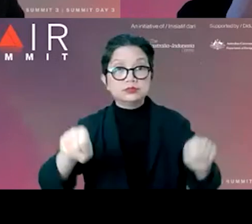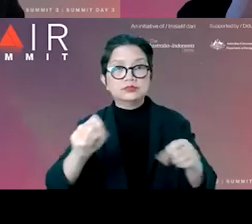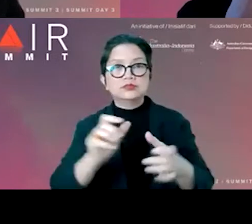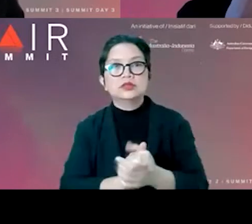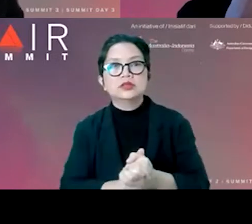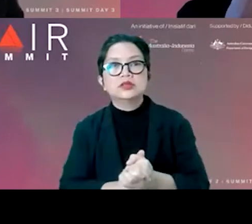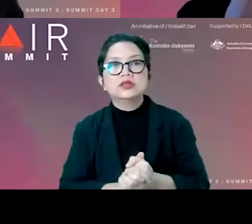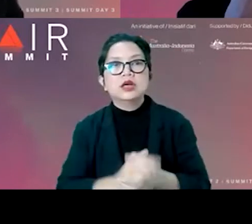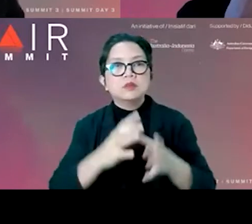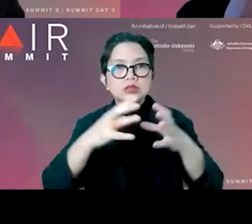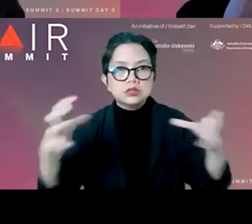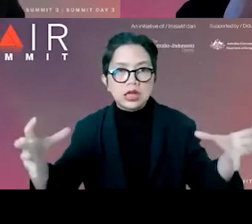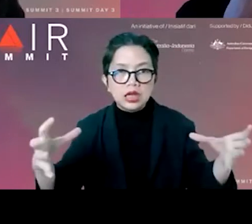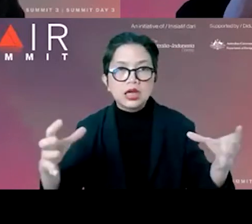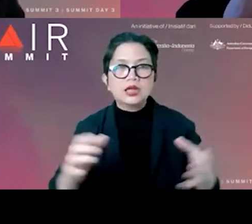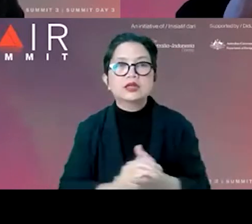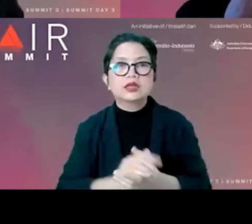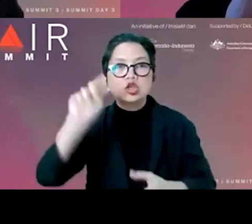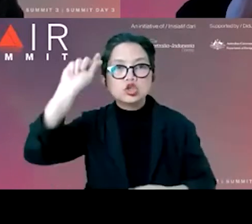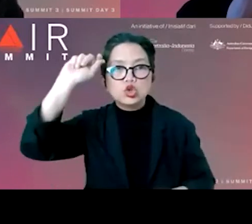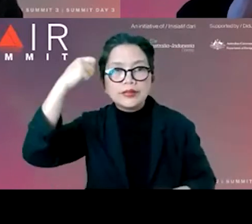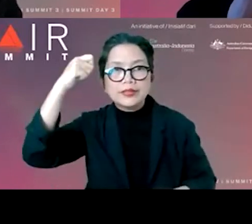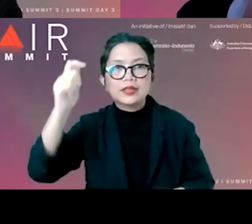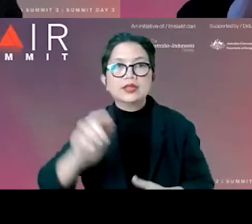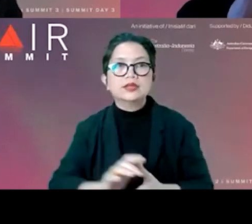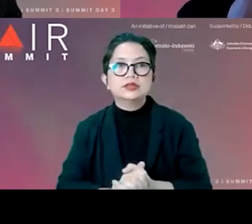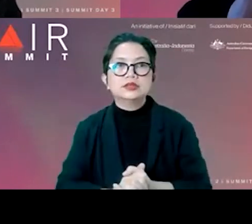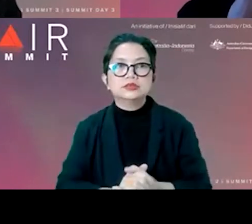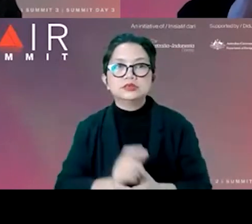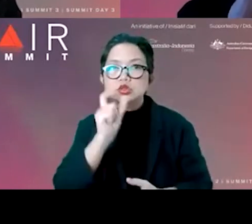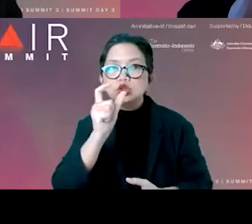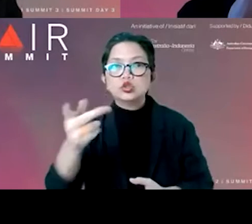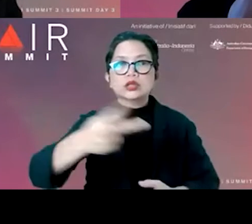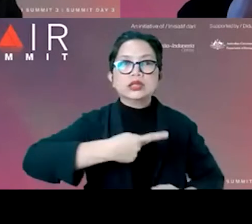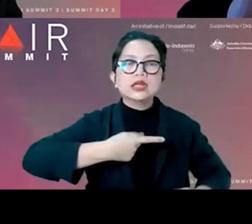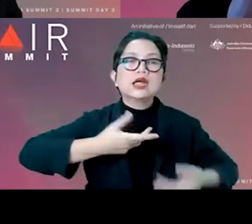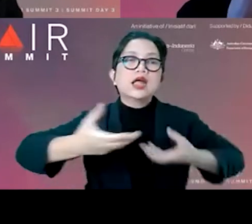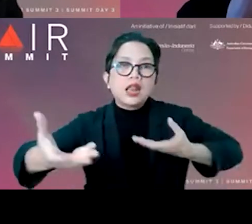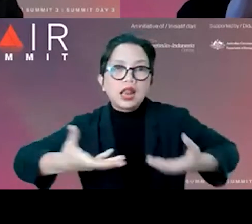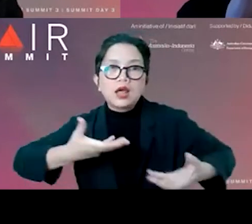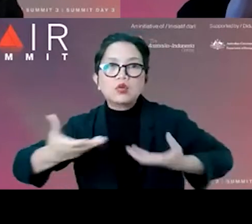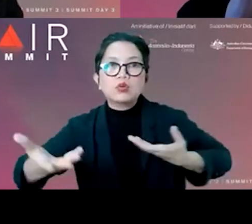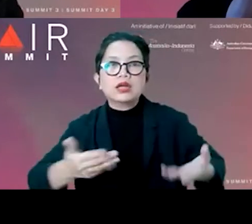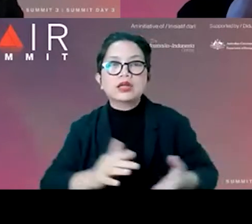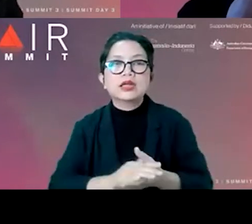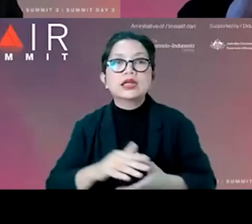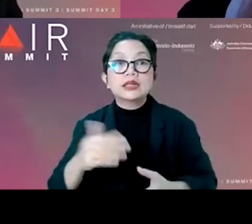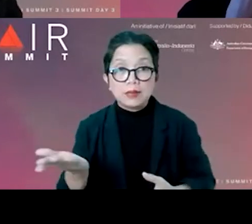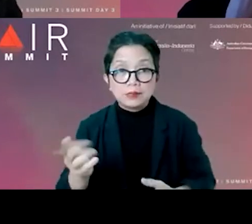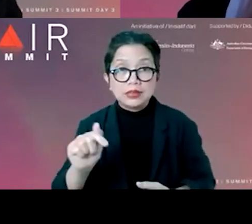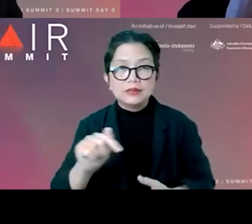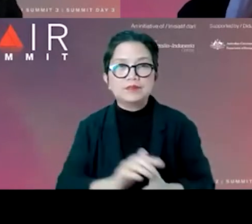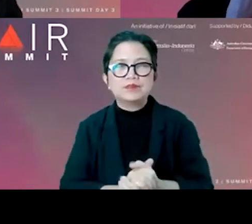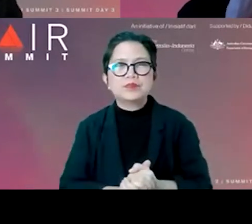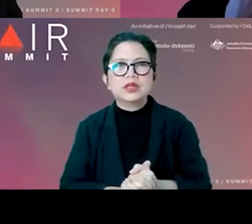difficult to solve as well. But even though our model is still quite